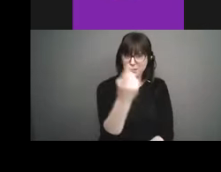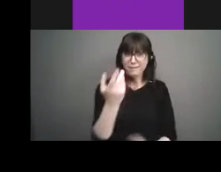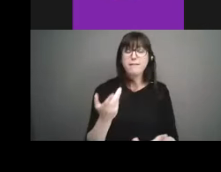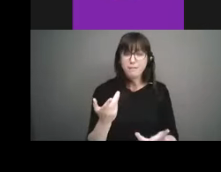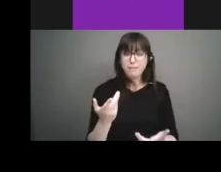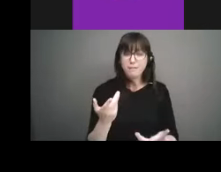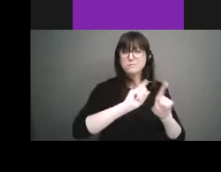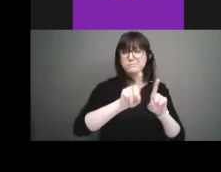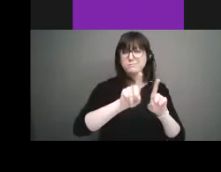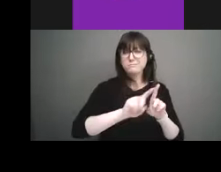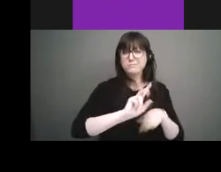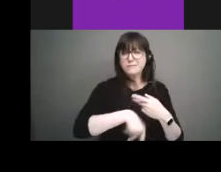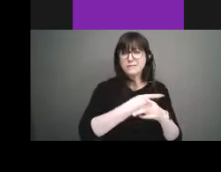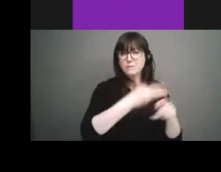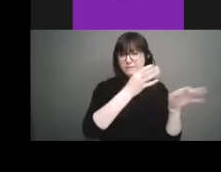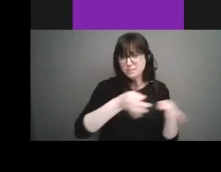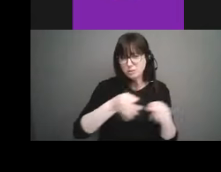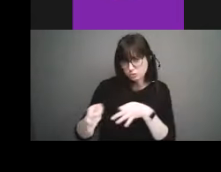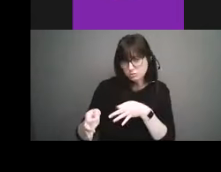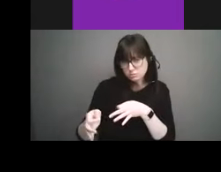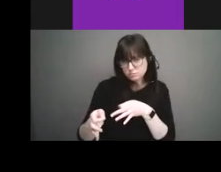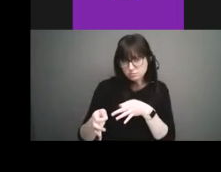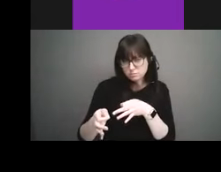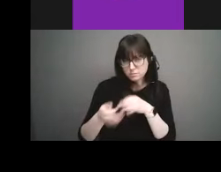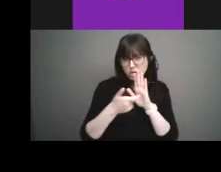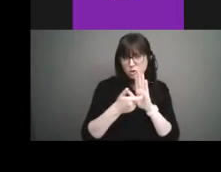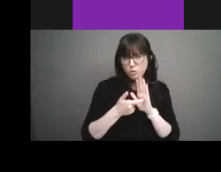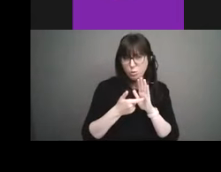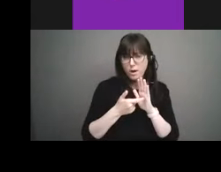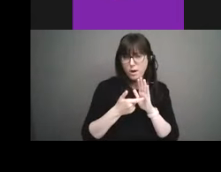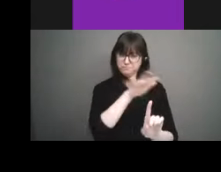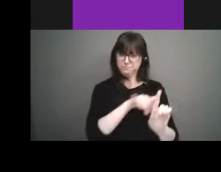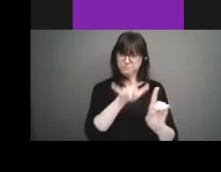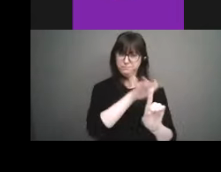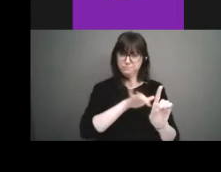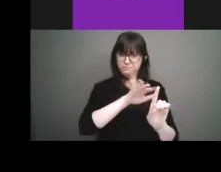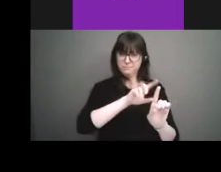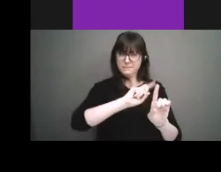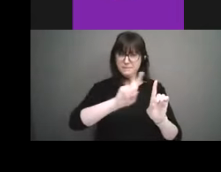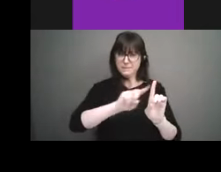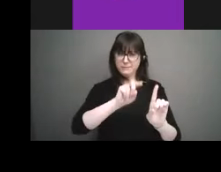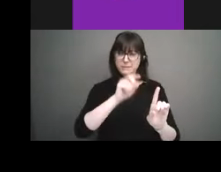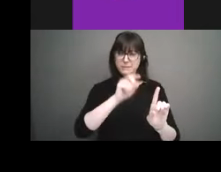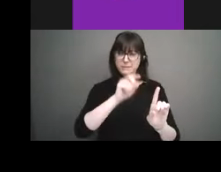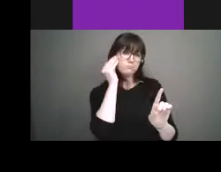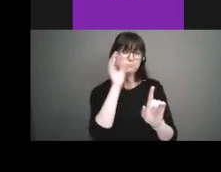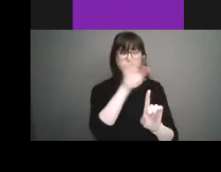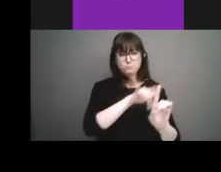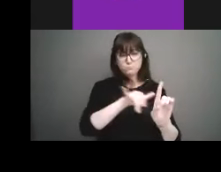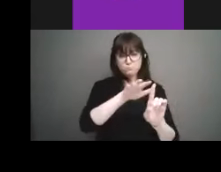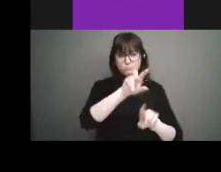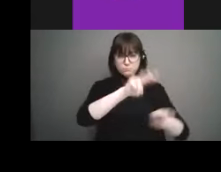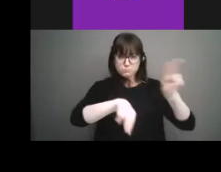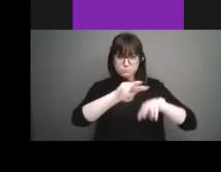different types of decisions which require different types of factors to be applied to assess